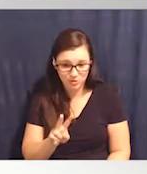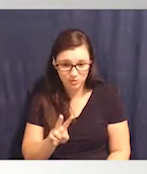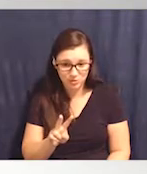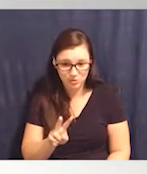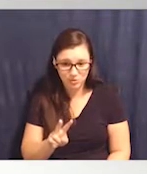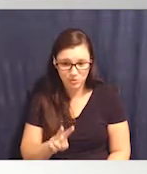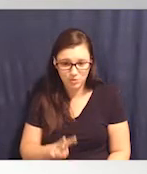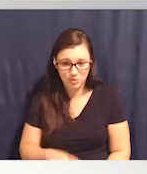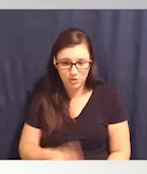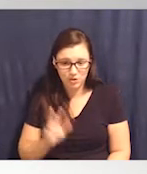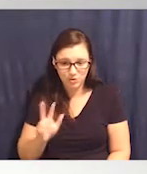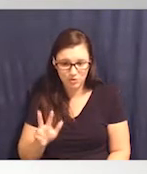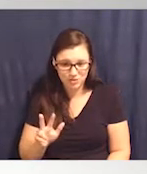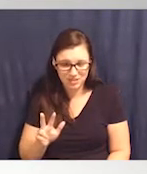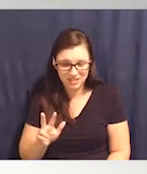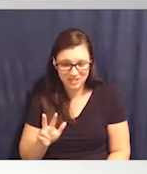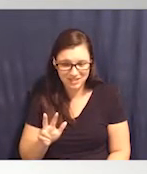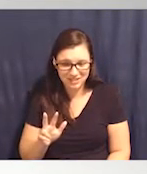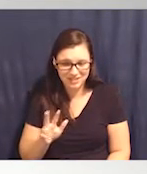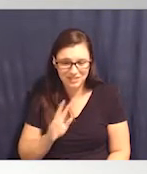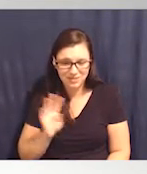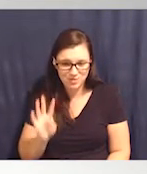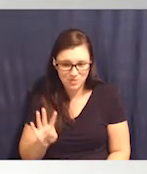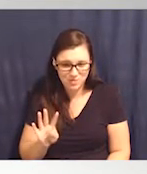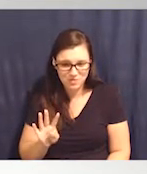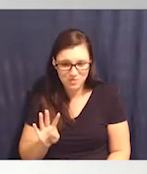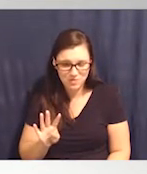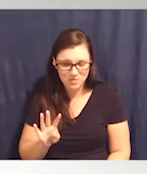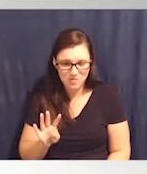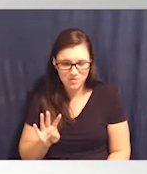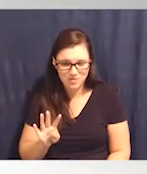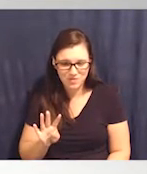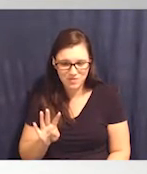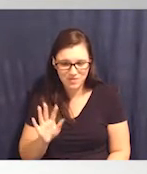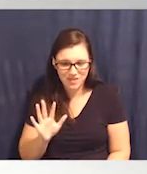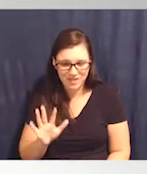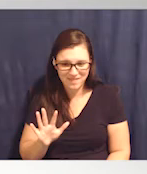3, 4, 5.